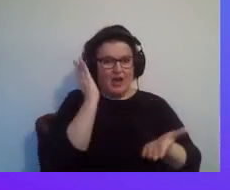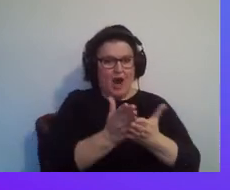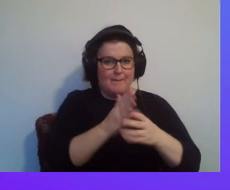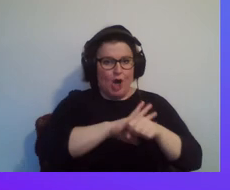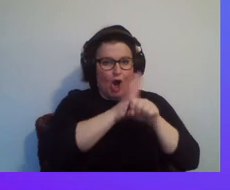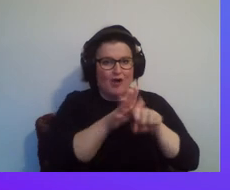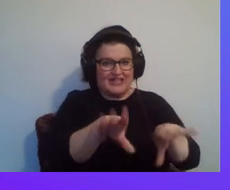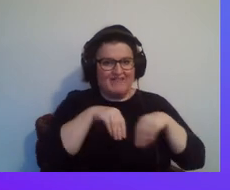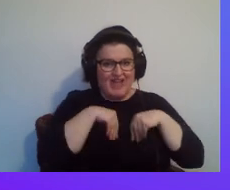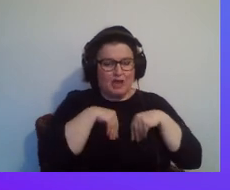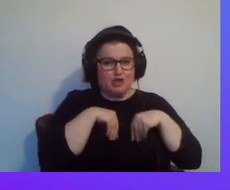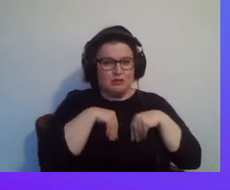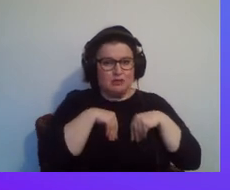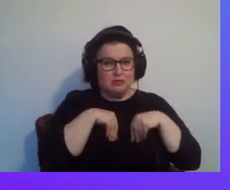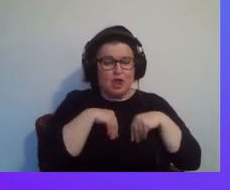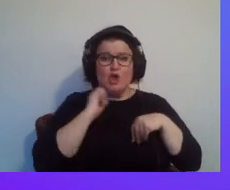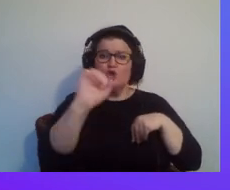the one doing the work.